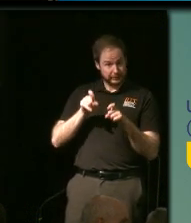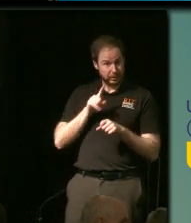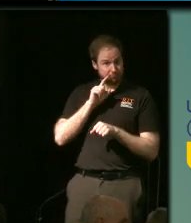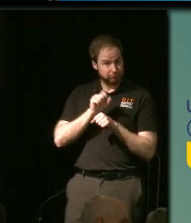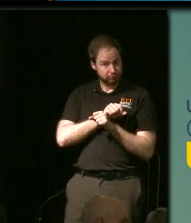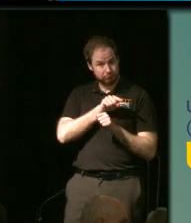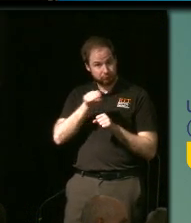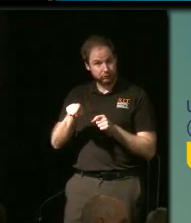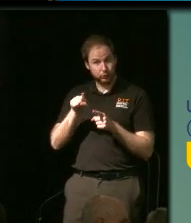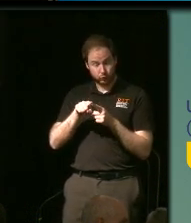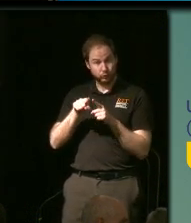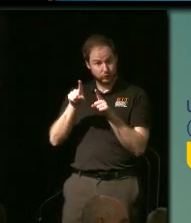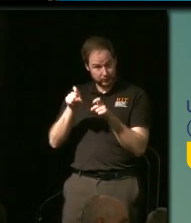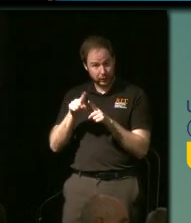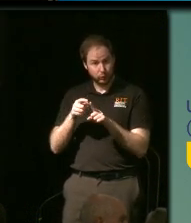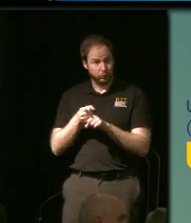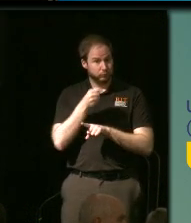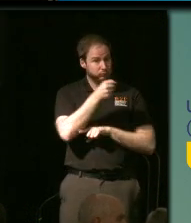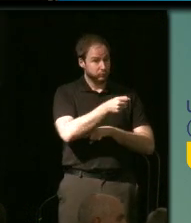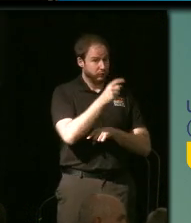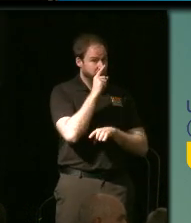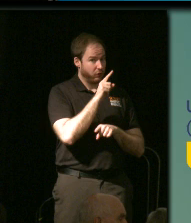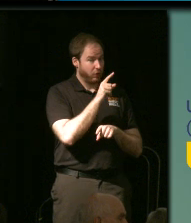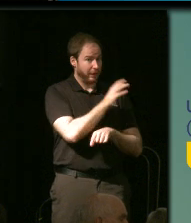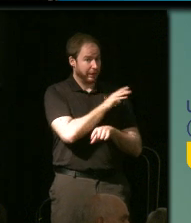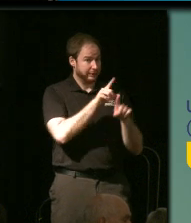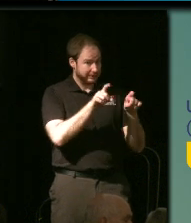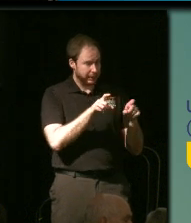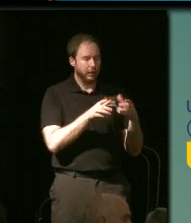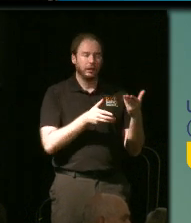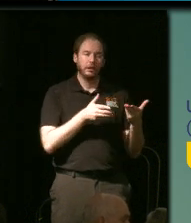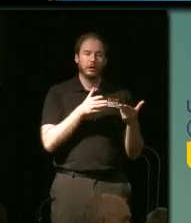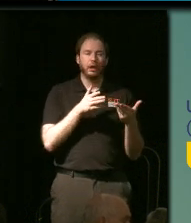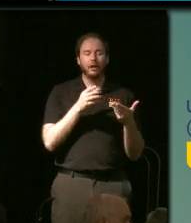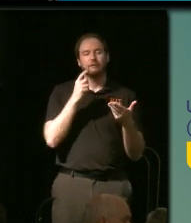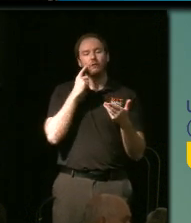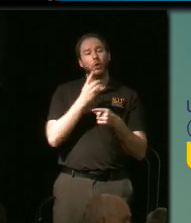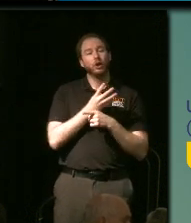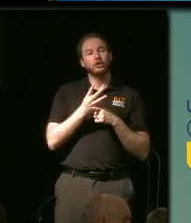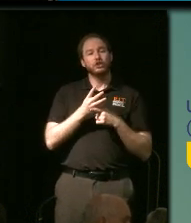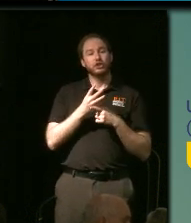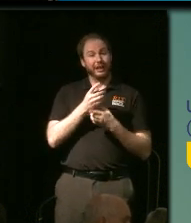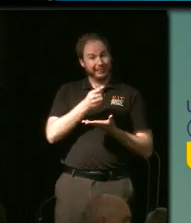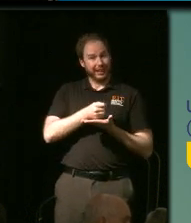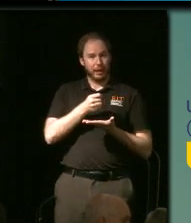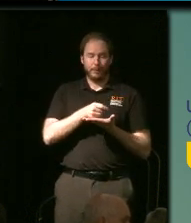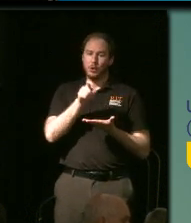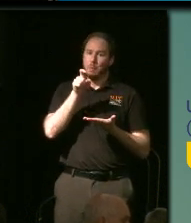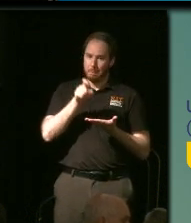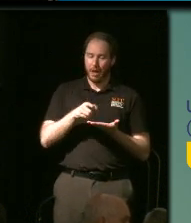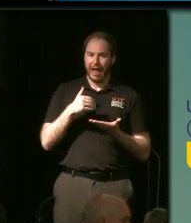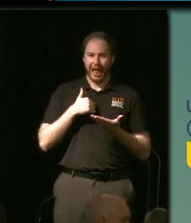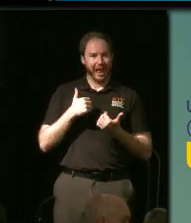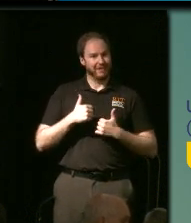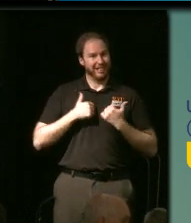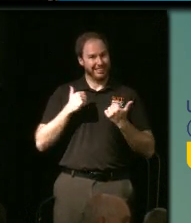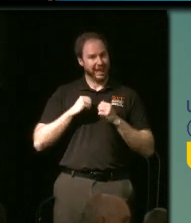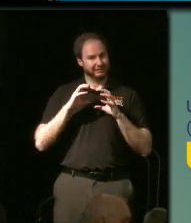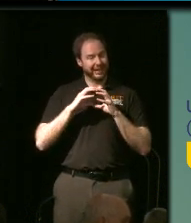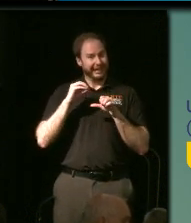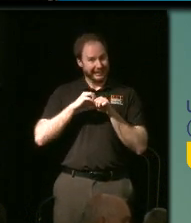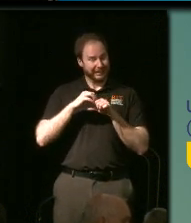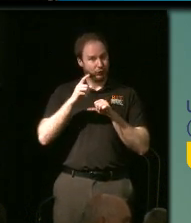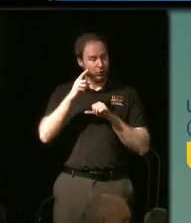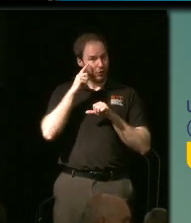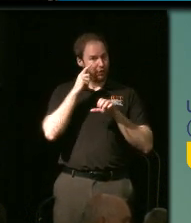get into these studies. And of course, for gene therapy, you need to have live cells in your retina that